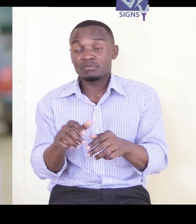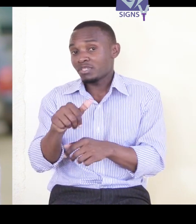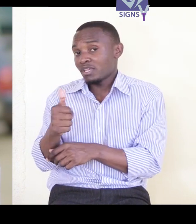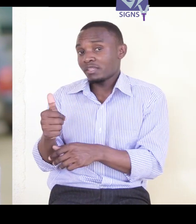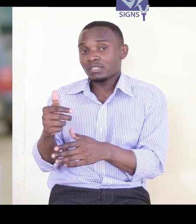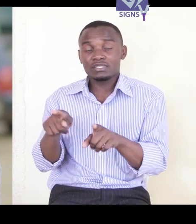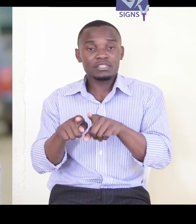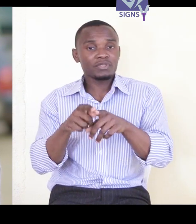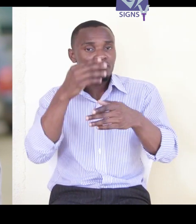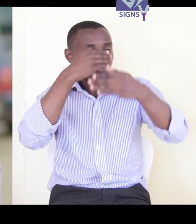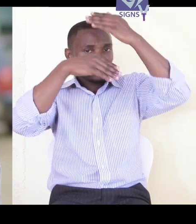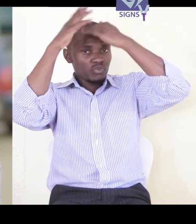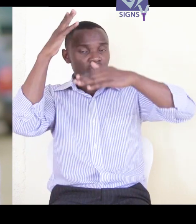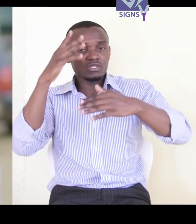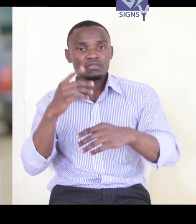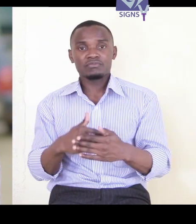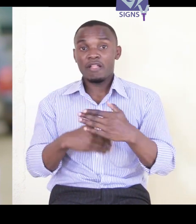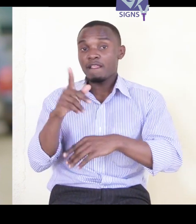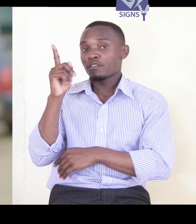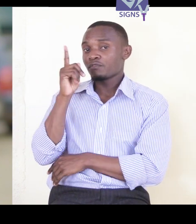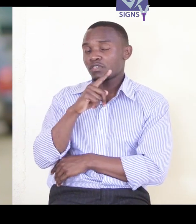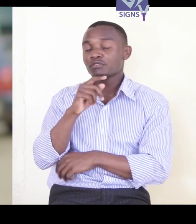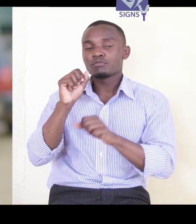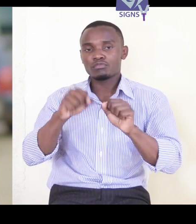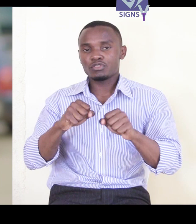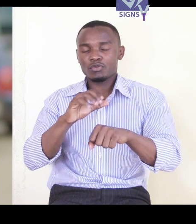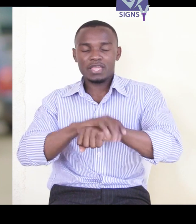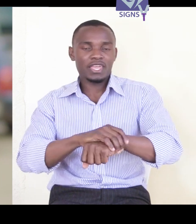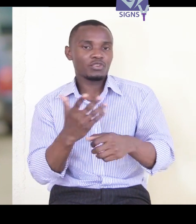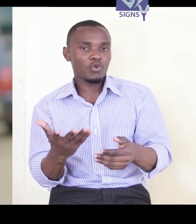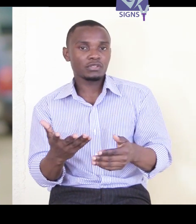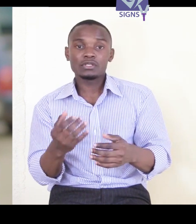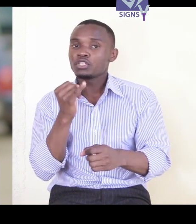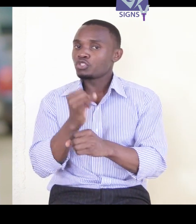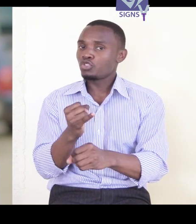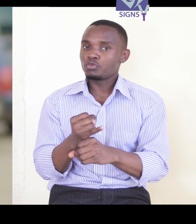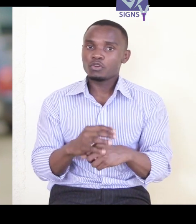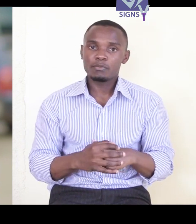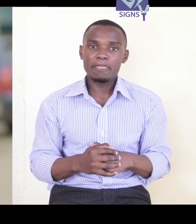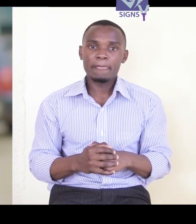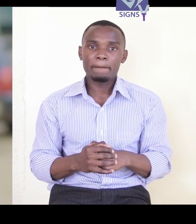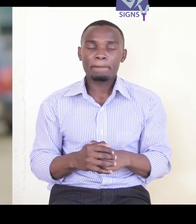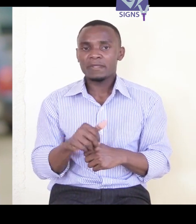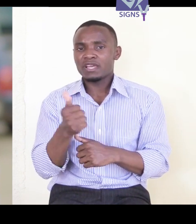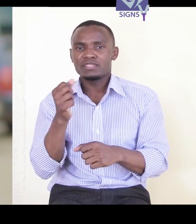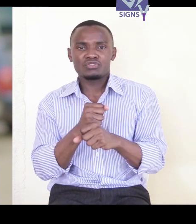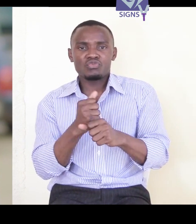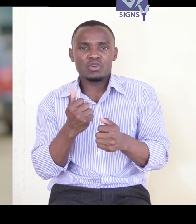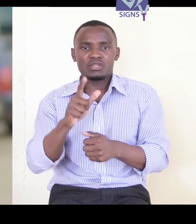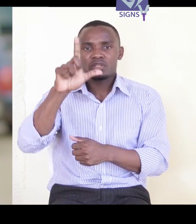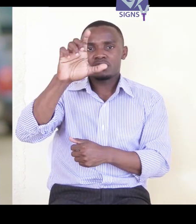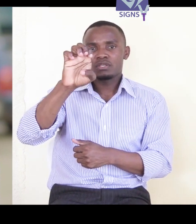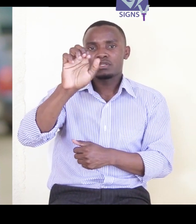to the university, and after they complete, they have been able to get jobs. There are those who come and